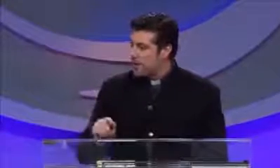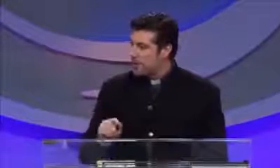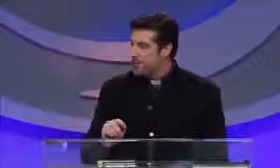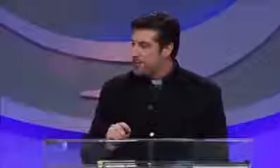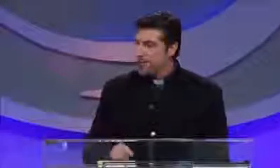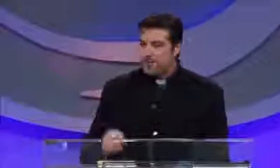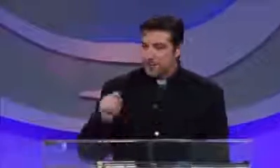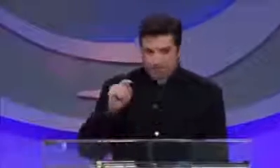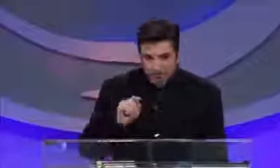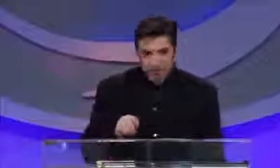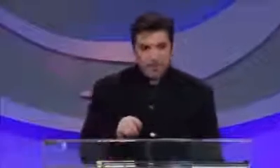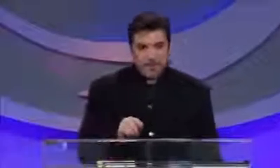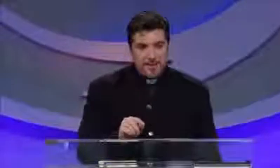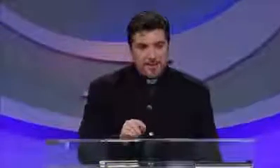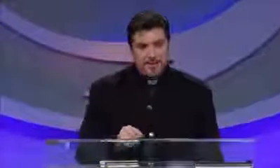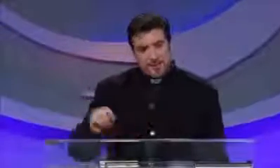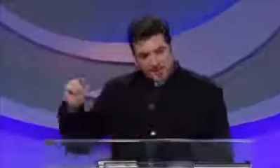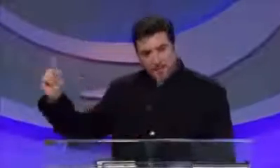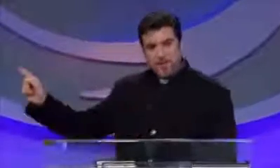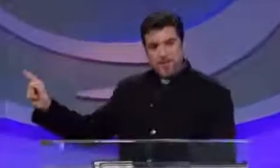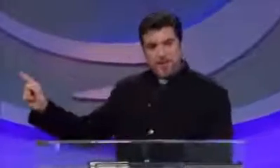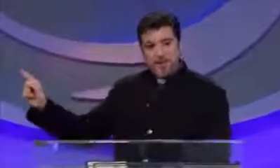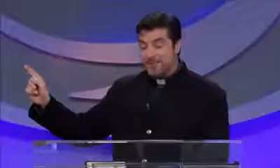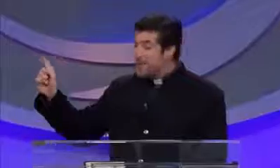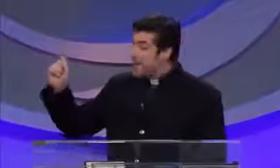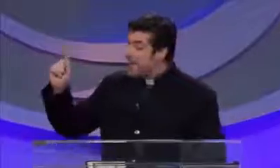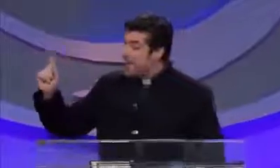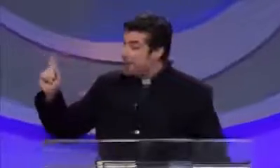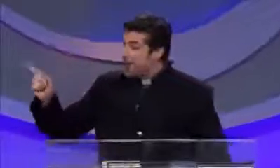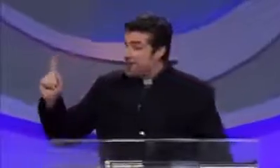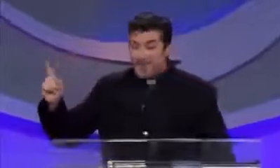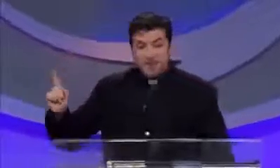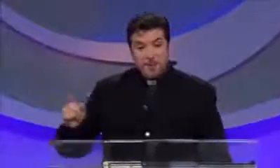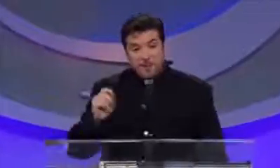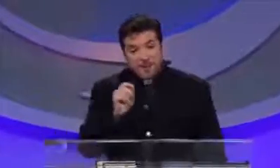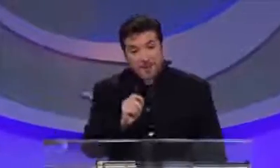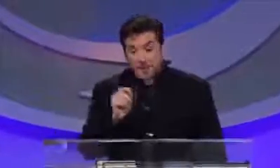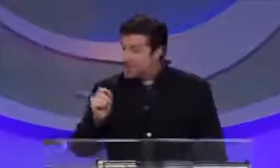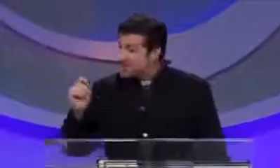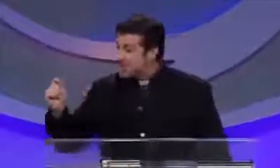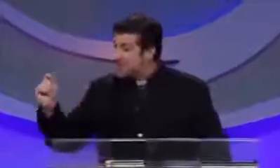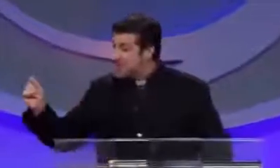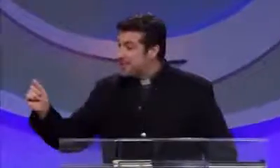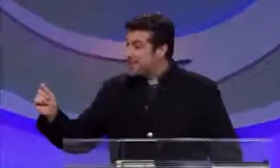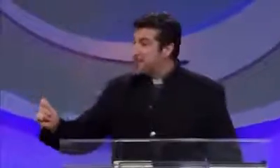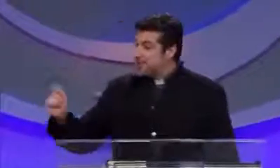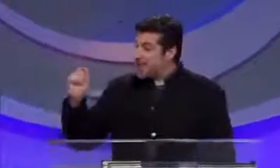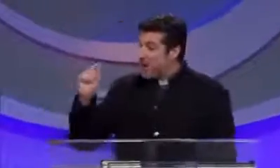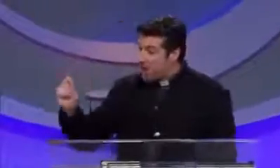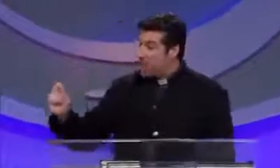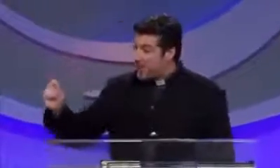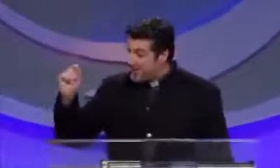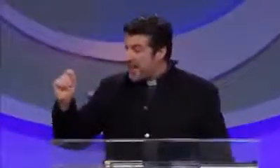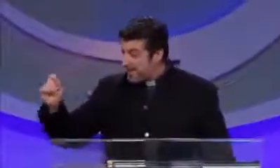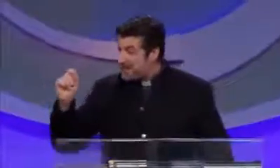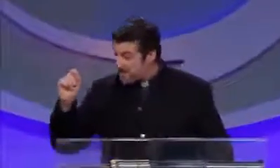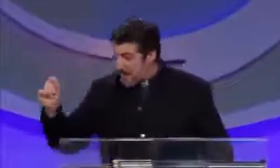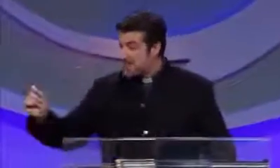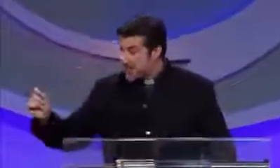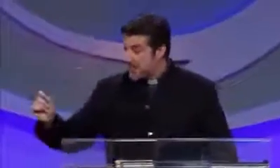was still alive, and then Pope Benedict, and now Pope Francis. And you know, Pope Francis, St. Francis of Assisi, was an